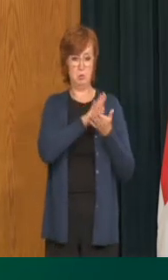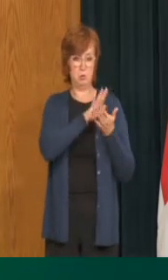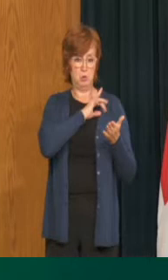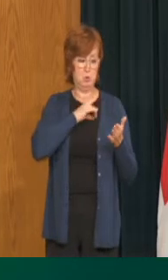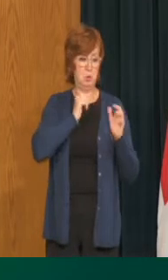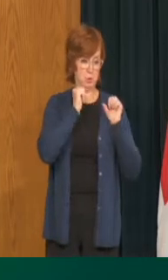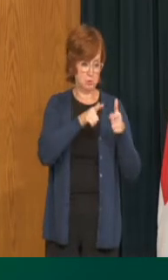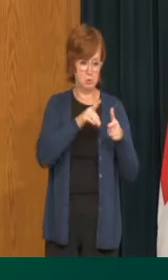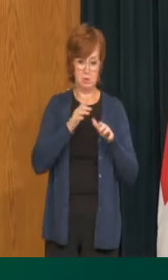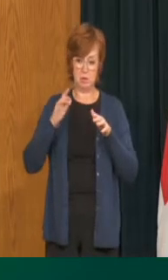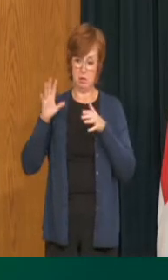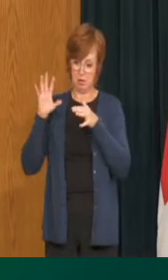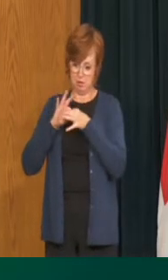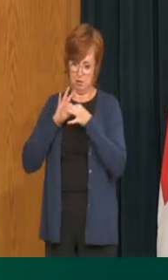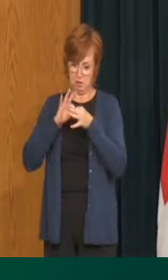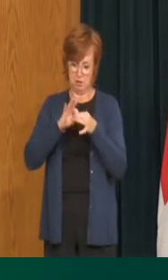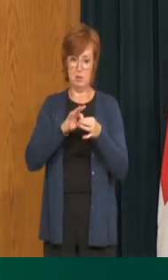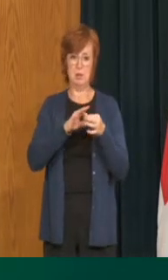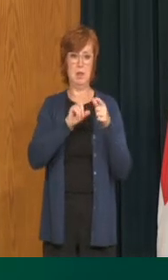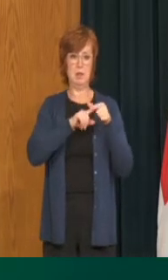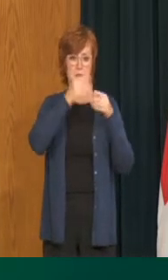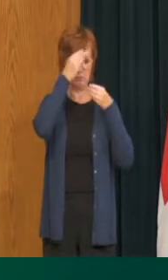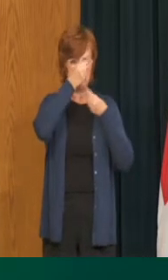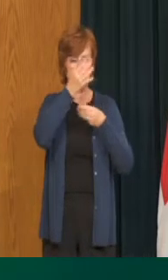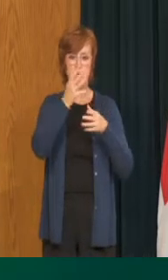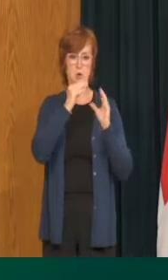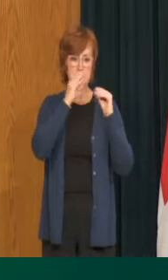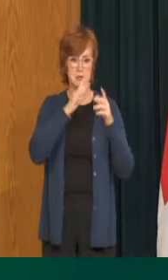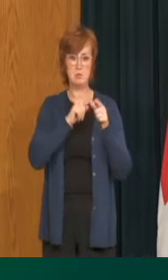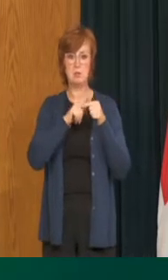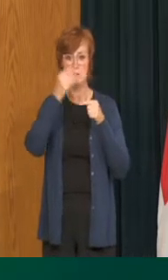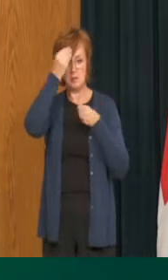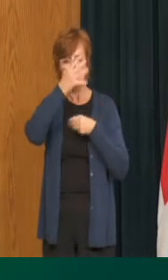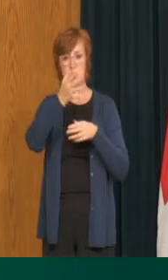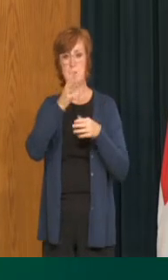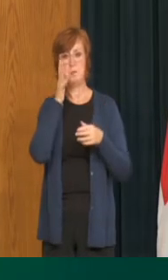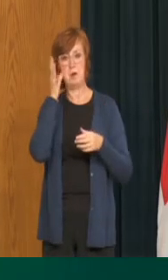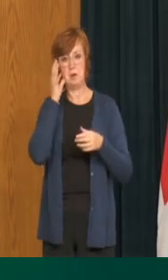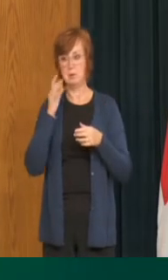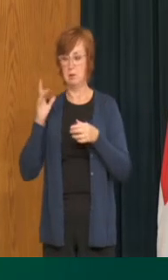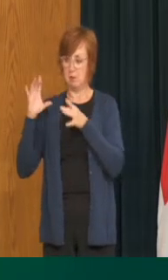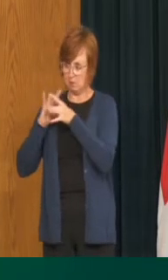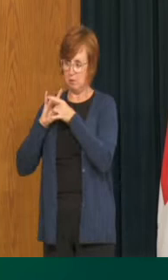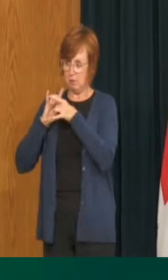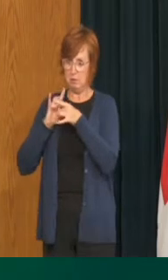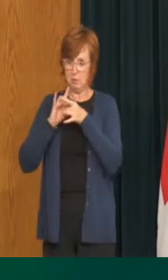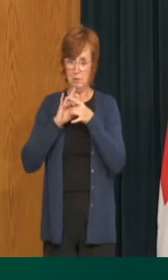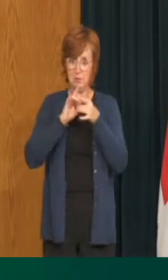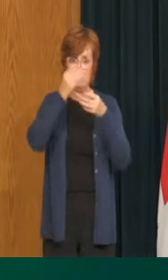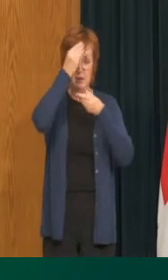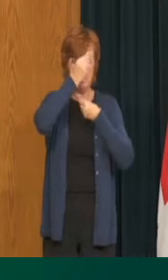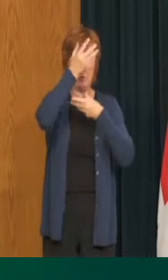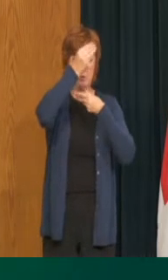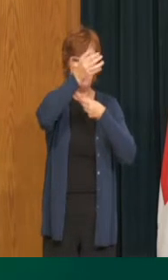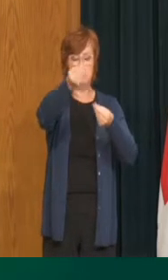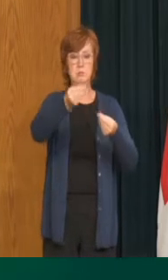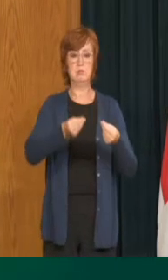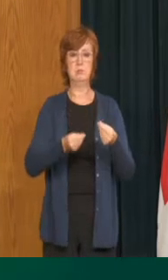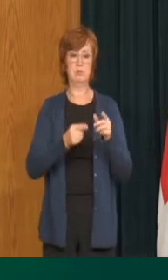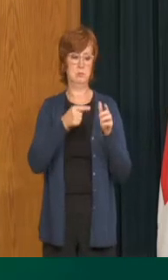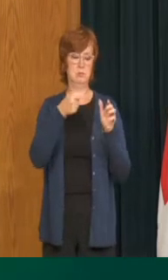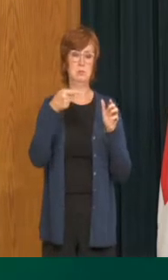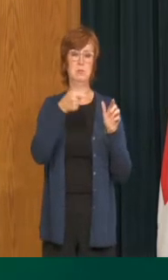teachers within each of our individual schools, and then ultimately to our parents of the children that are the ones that are making the decisions